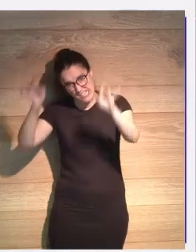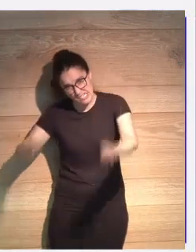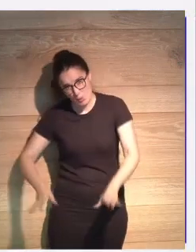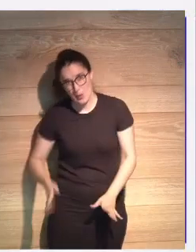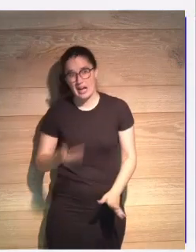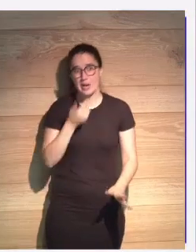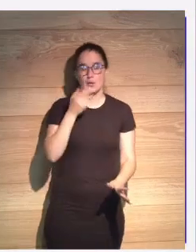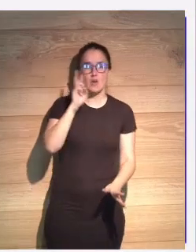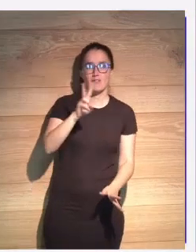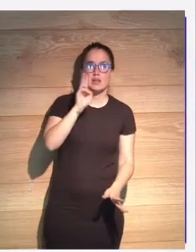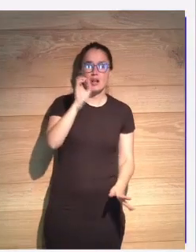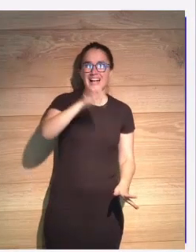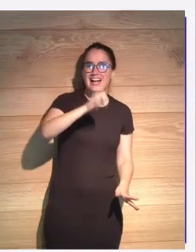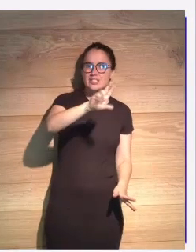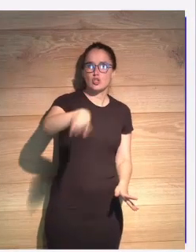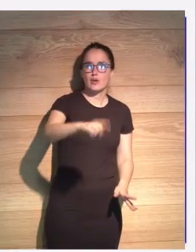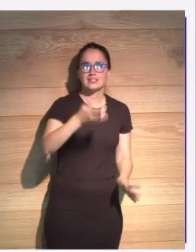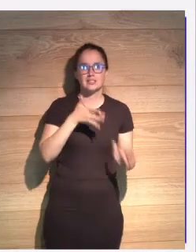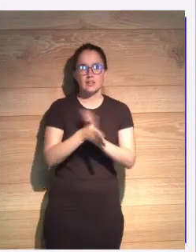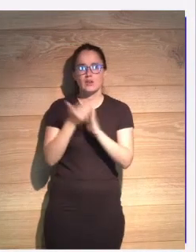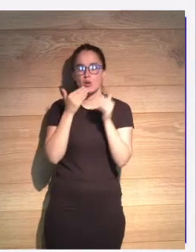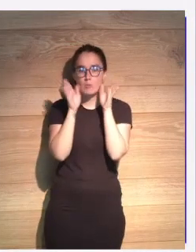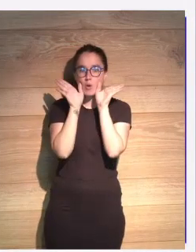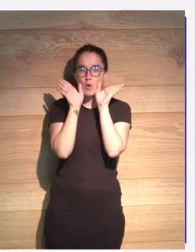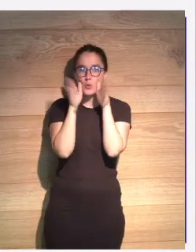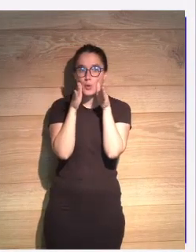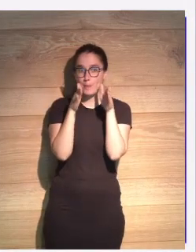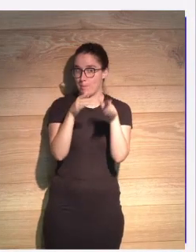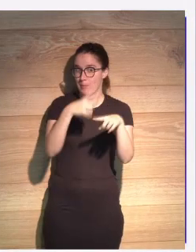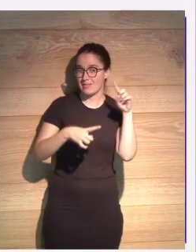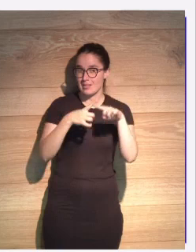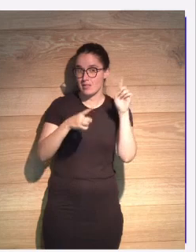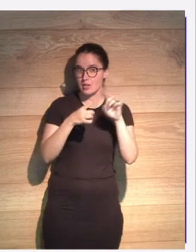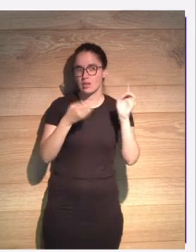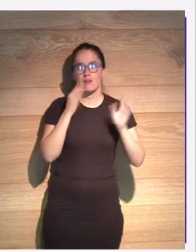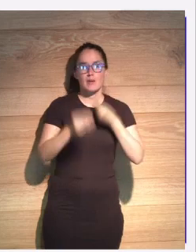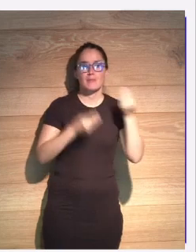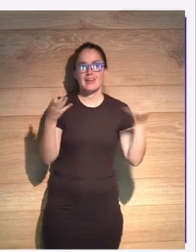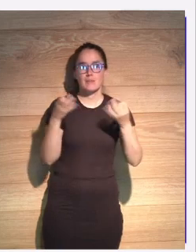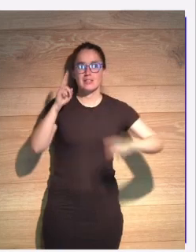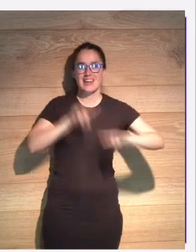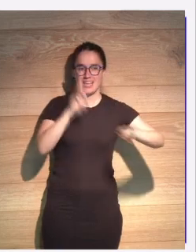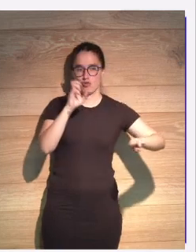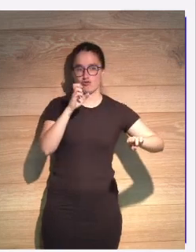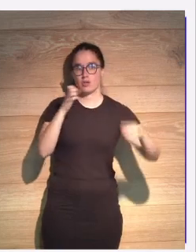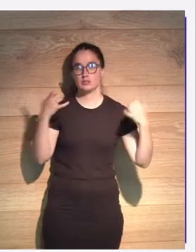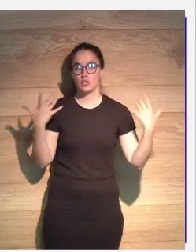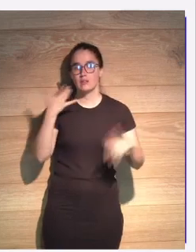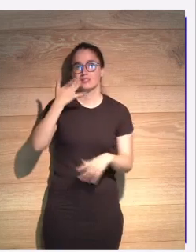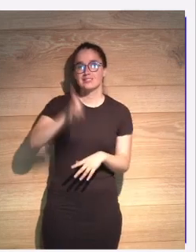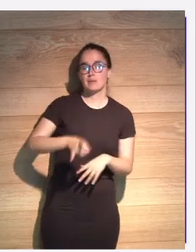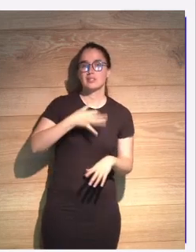is hemianopsia. This is the same, a similar problem. There's one side